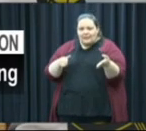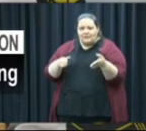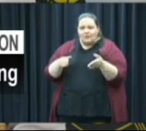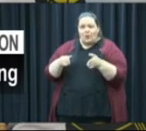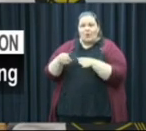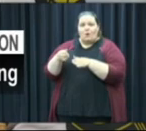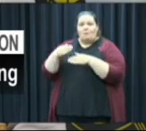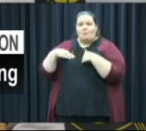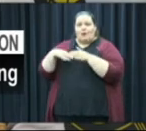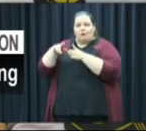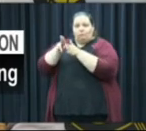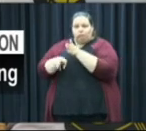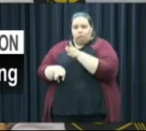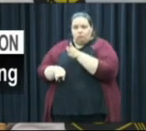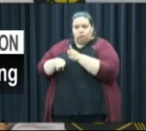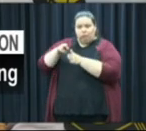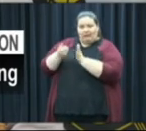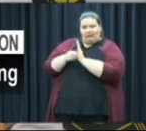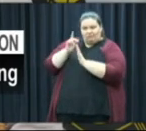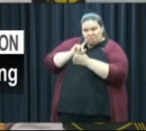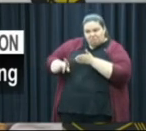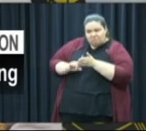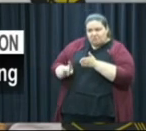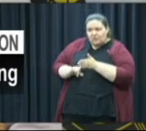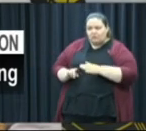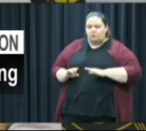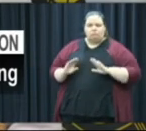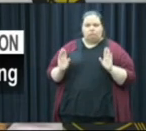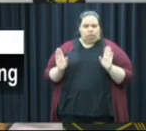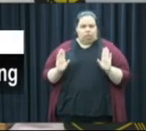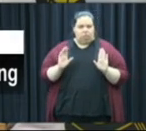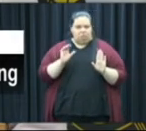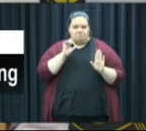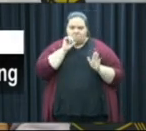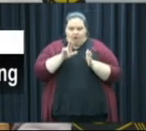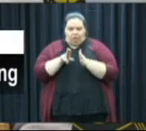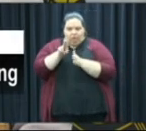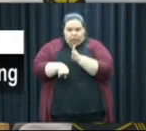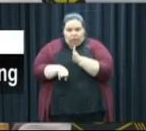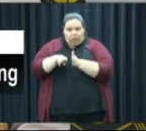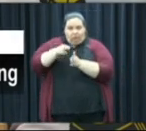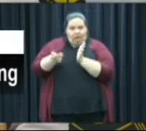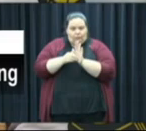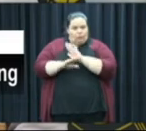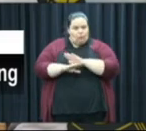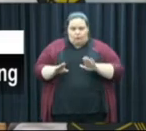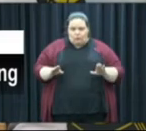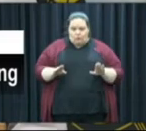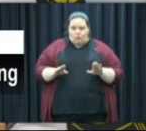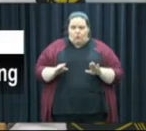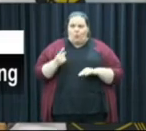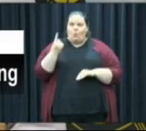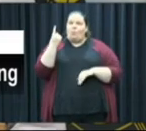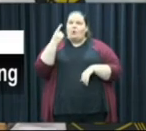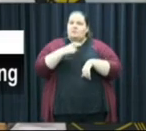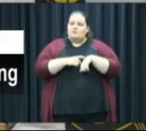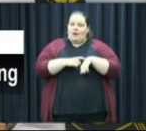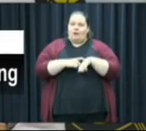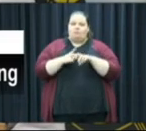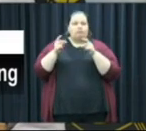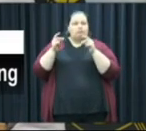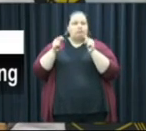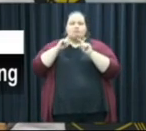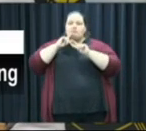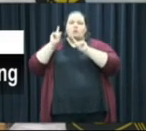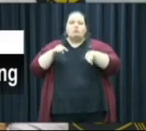No bodies were exhumed, so that didn't happen. And that was the only time that the rapid response team has